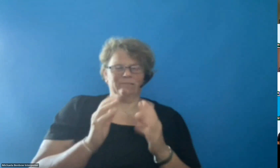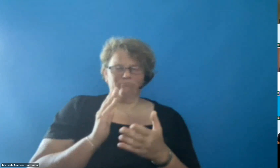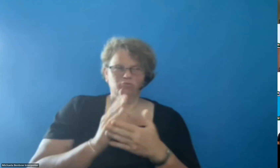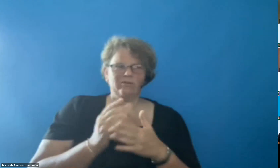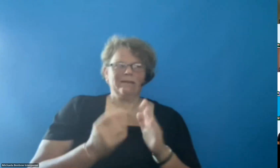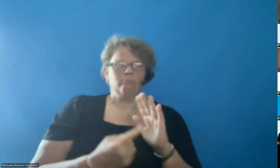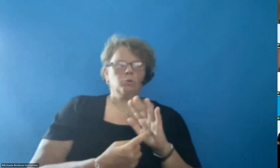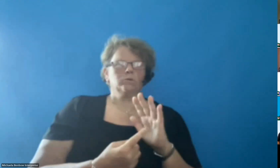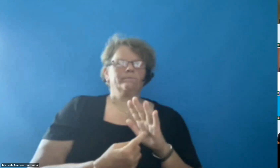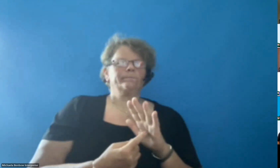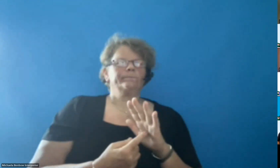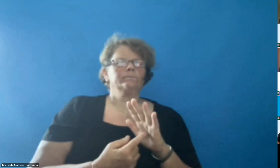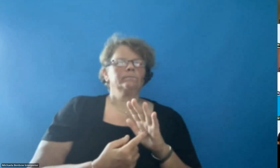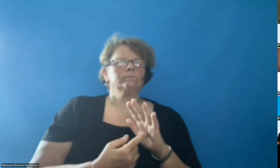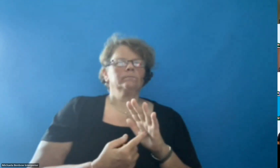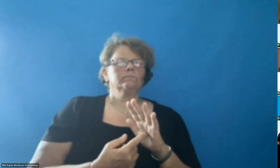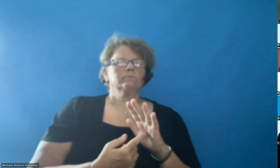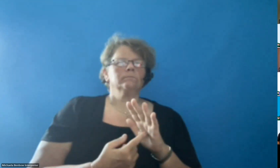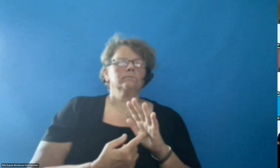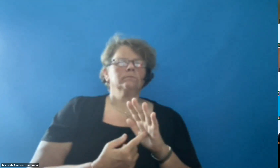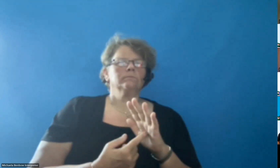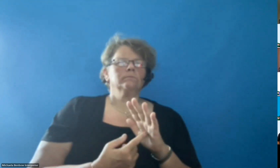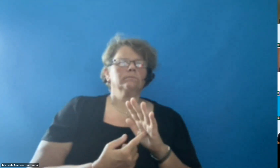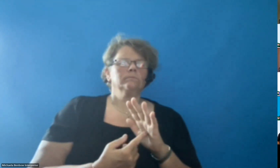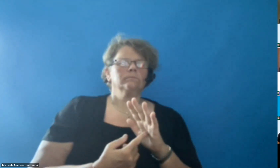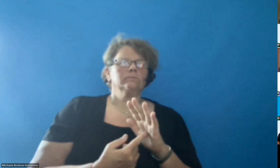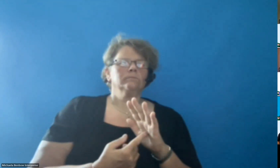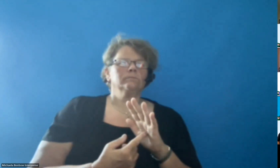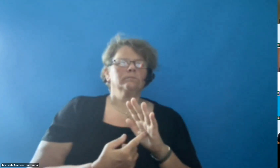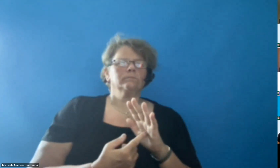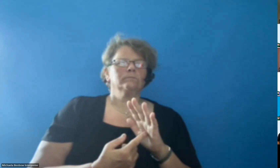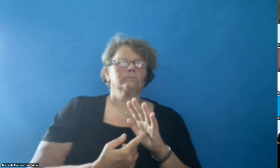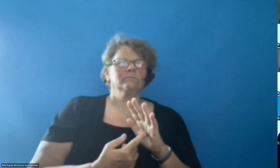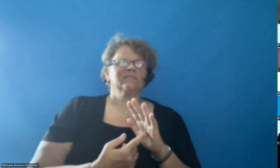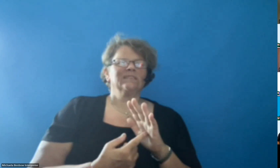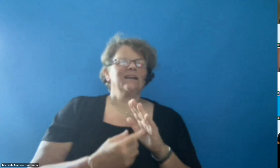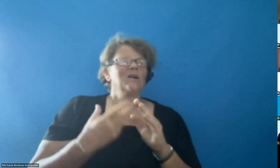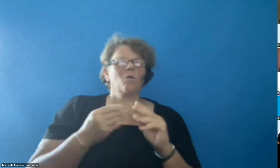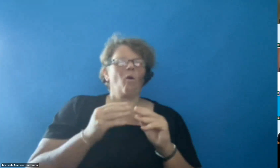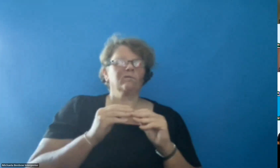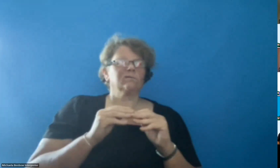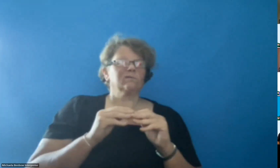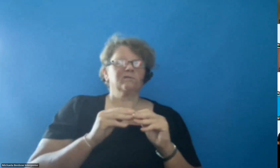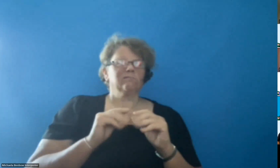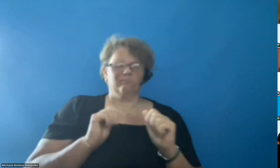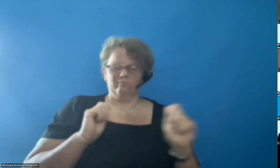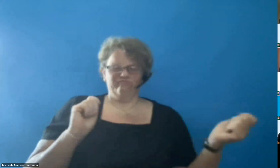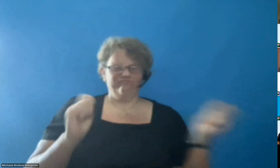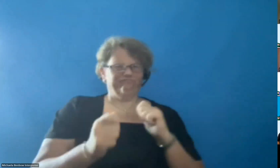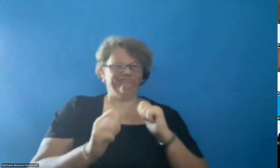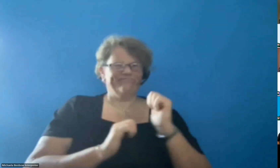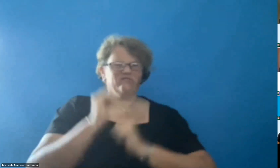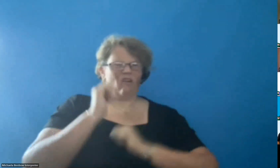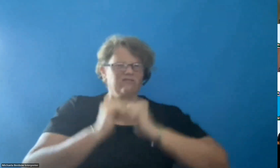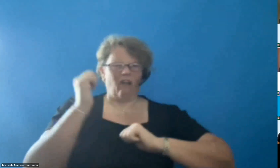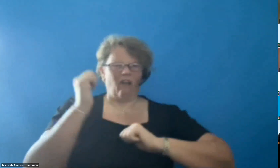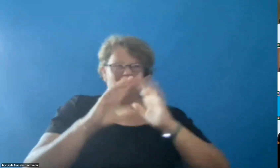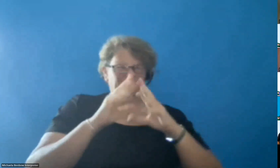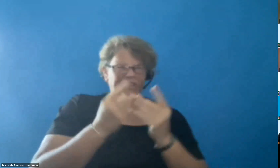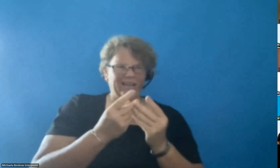So I suppose it's not necessarily seeing this as a reorganisation in my mind. I think we've probably been clear